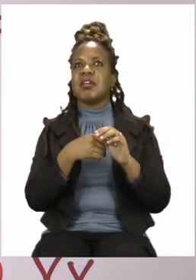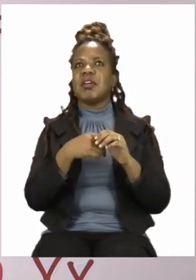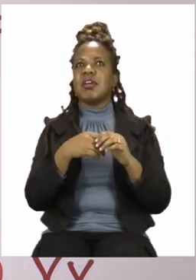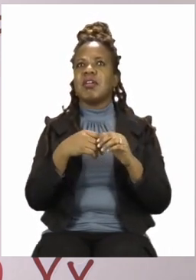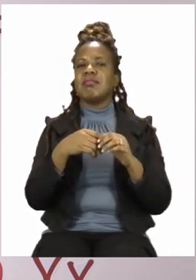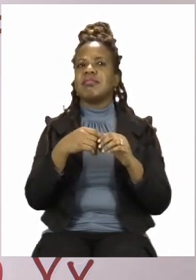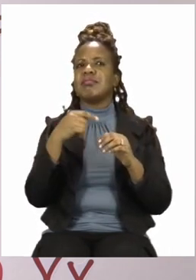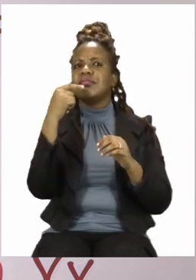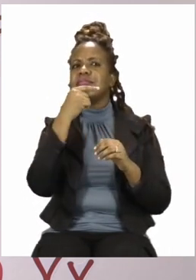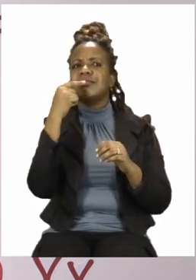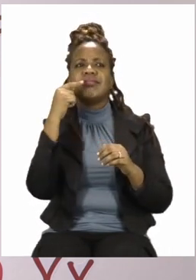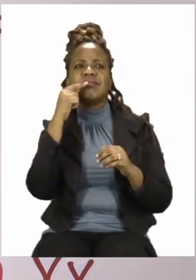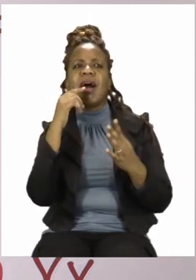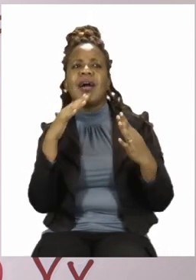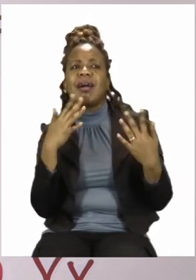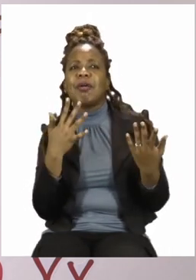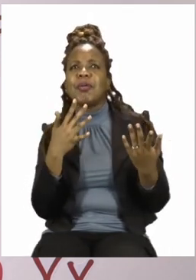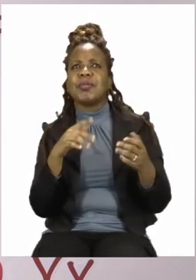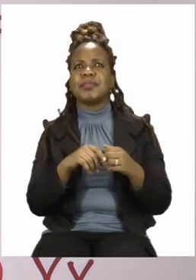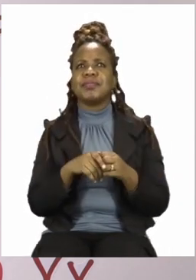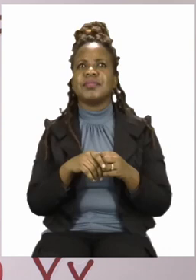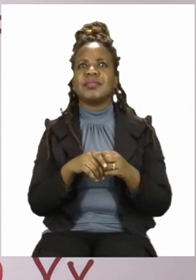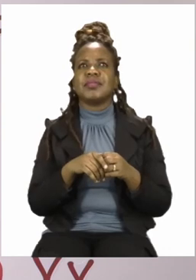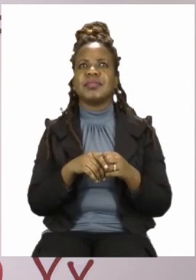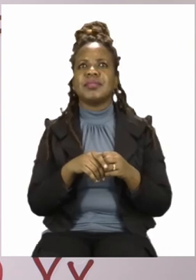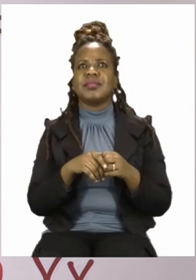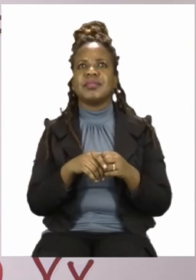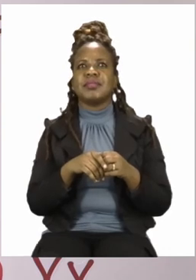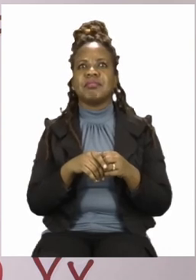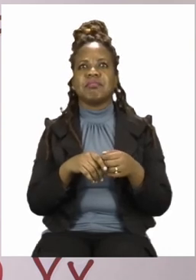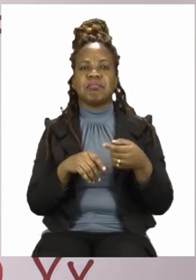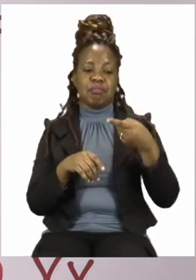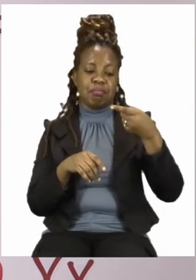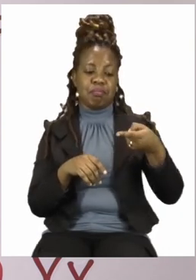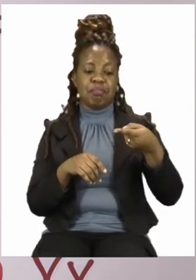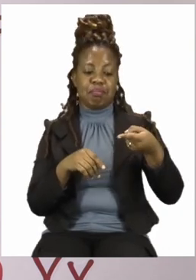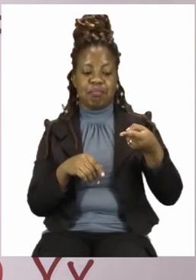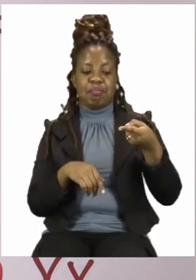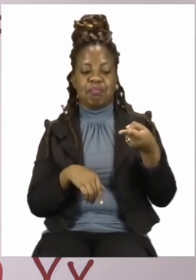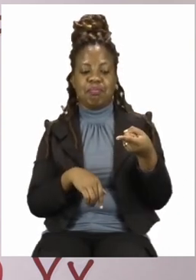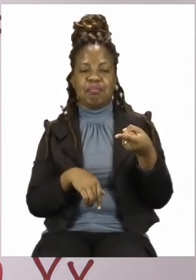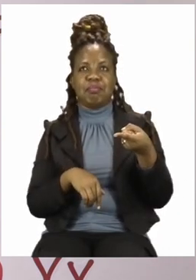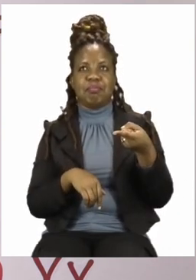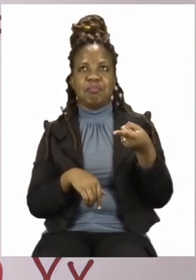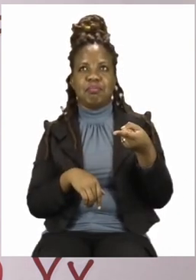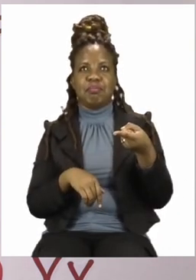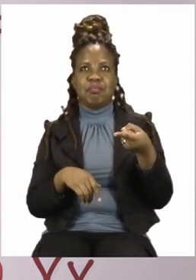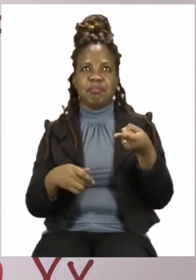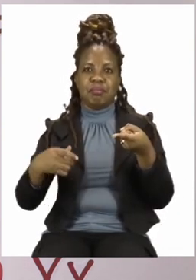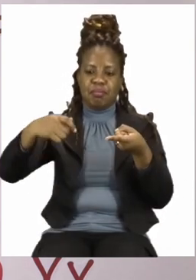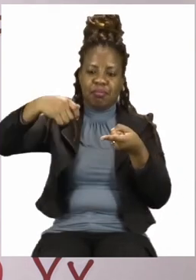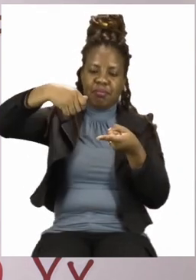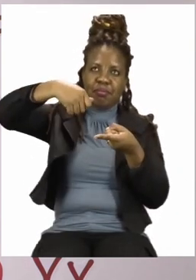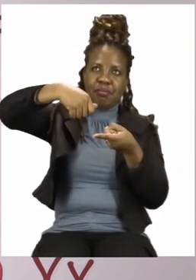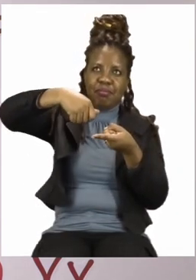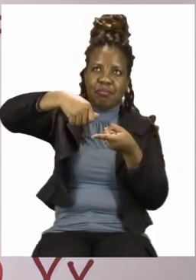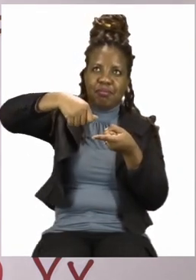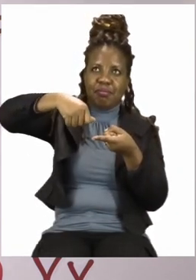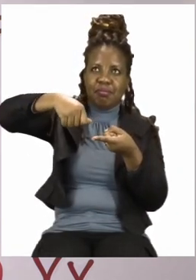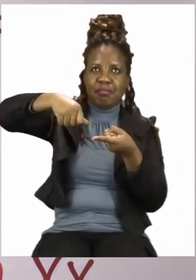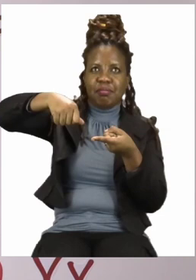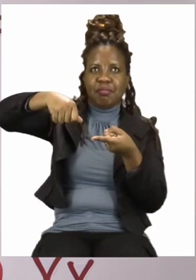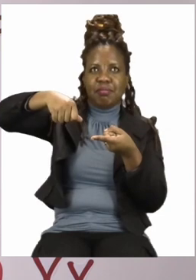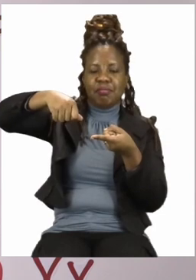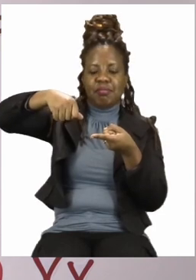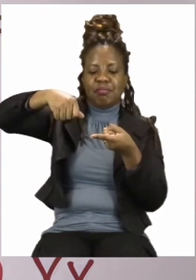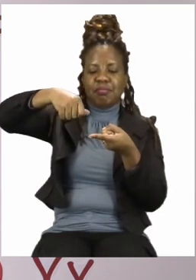brush for your teeth. So we're going to pretend we have our toothbrush. We're going to take our toothpaste and put a little bit on